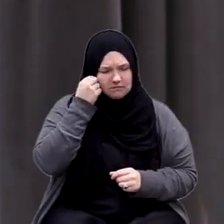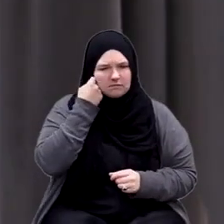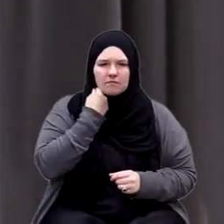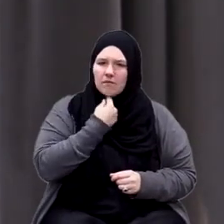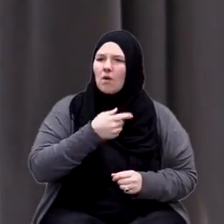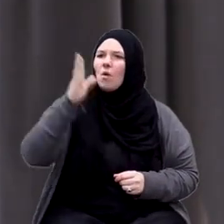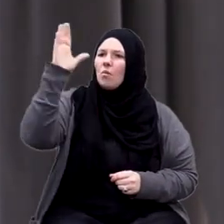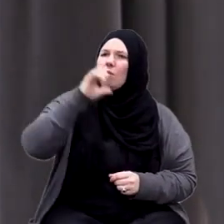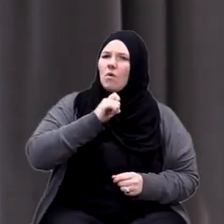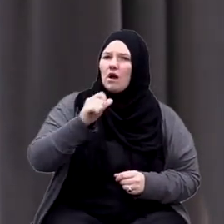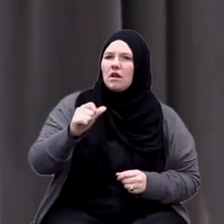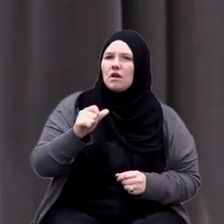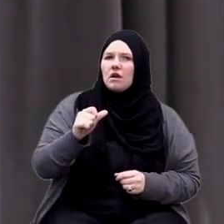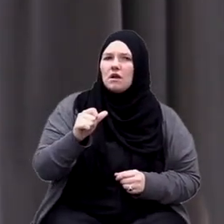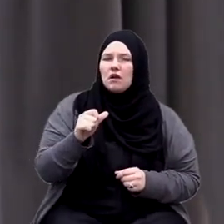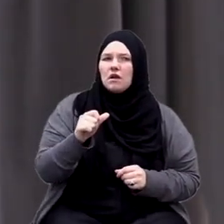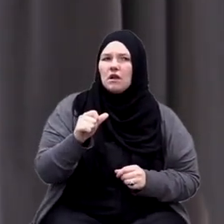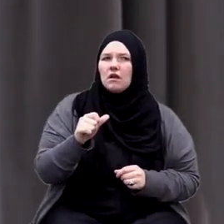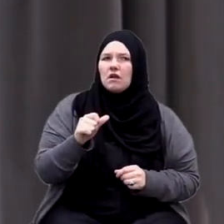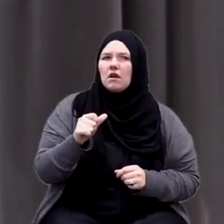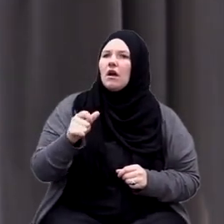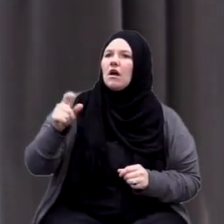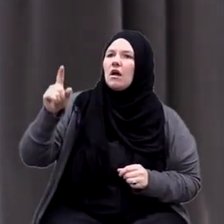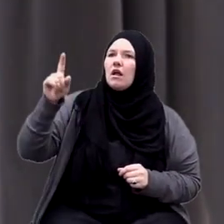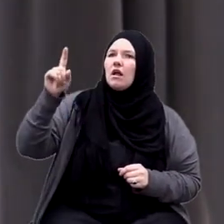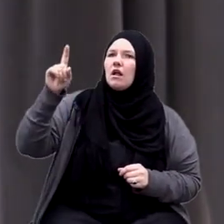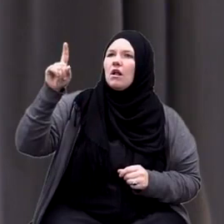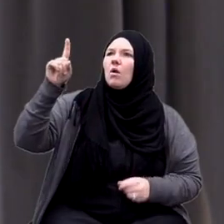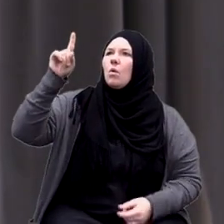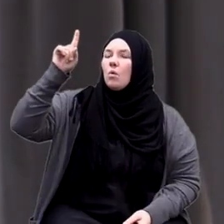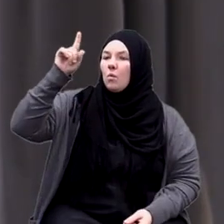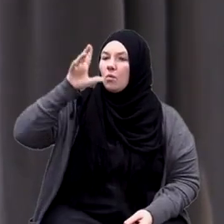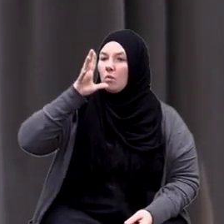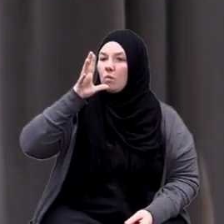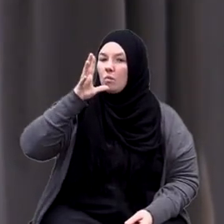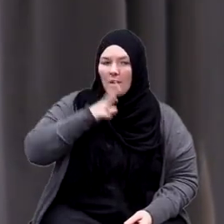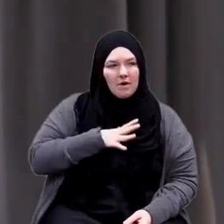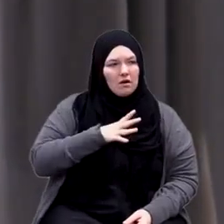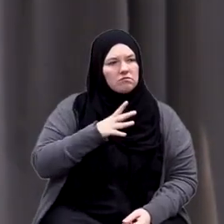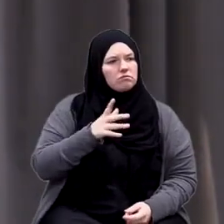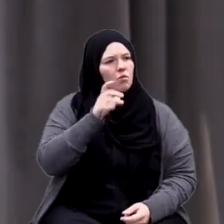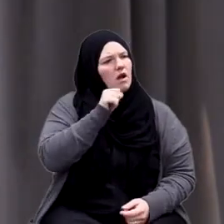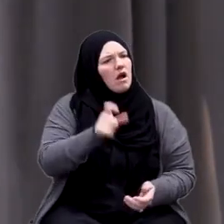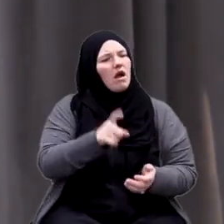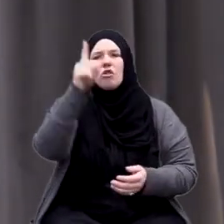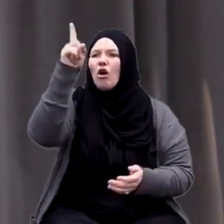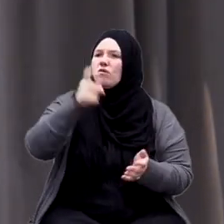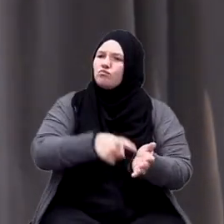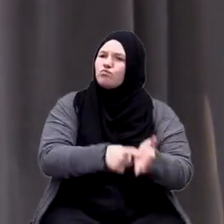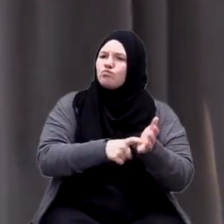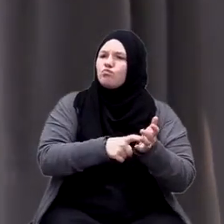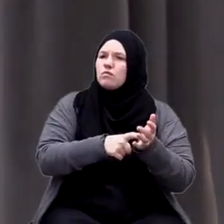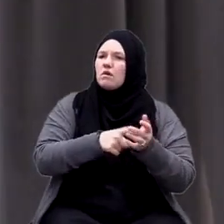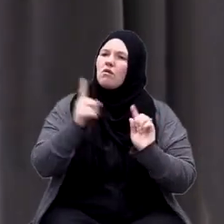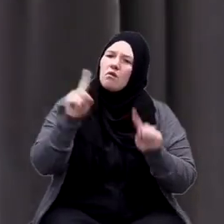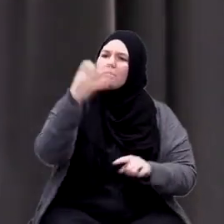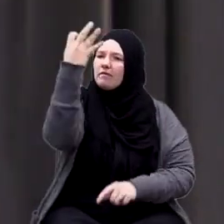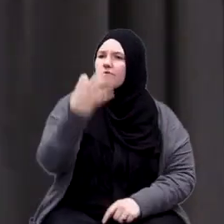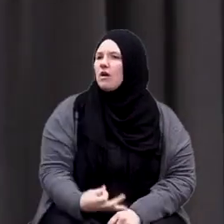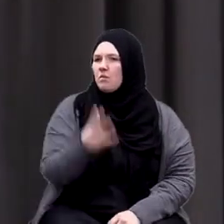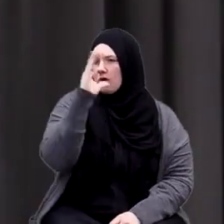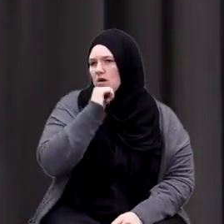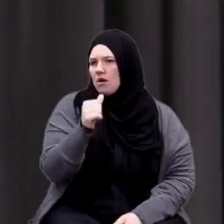become mandatory congregants on the Friday prayer? Why is it only men?